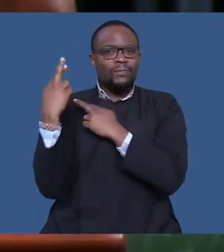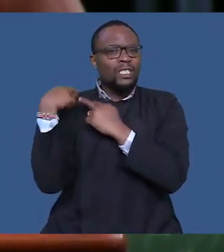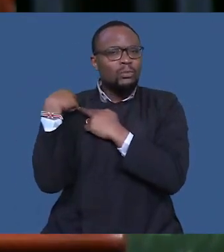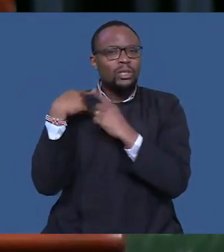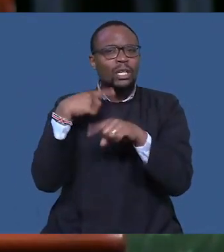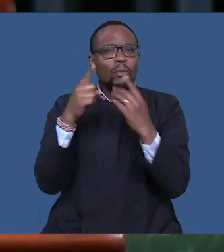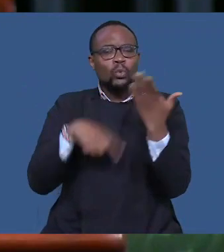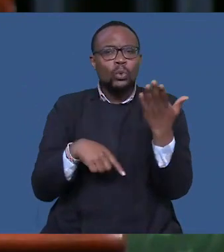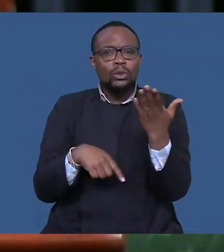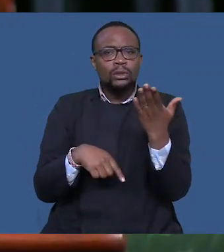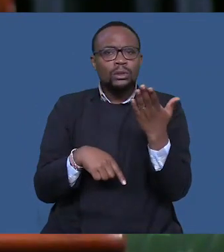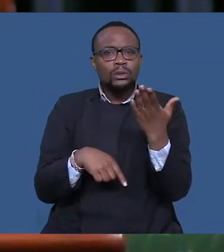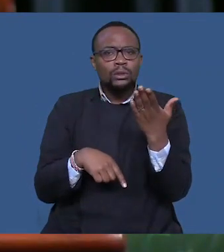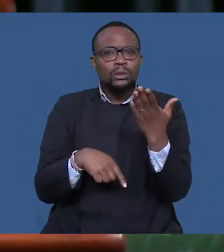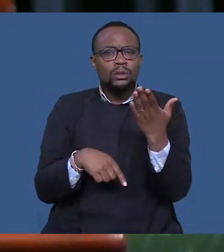entails undertaking